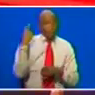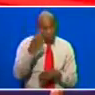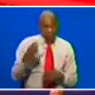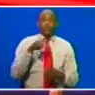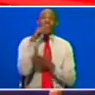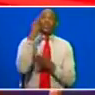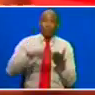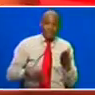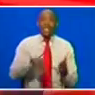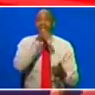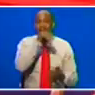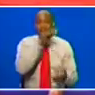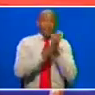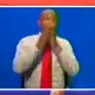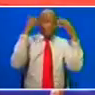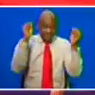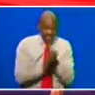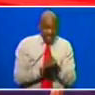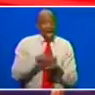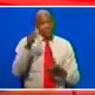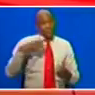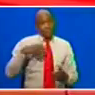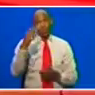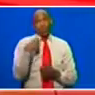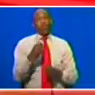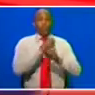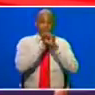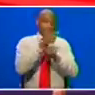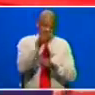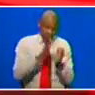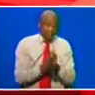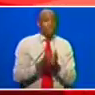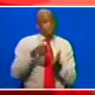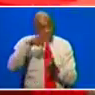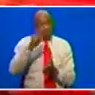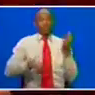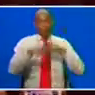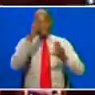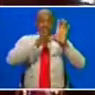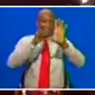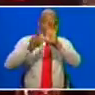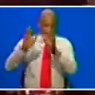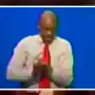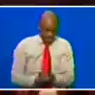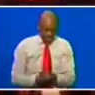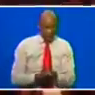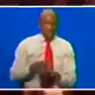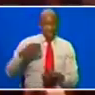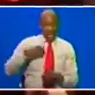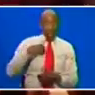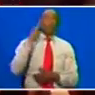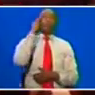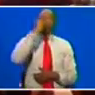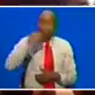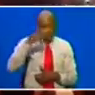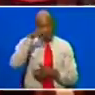kuhakikisha kwamba Raila anakuwa president na watu ambao wanamlinda karibu Raila pia wanashinda viti vyao. Hassan Ali Joho has been active